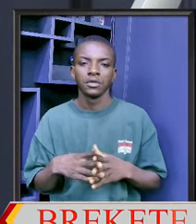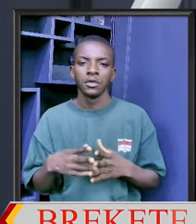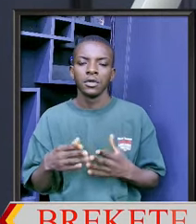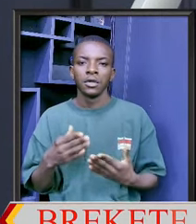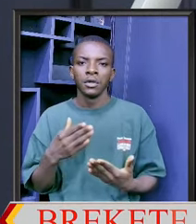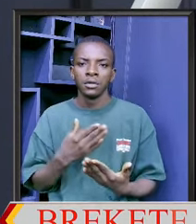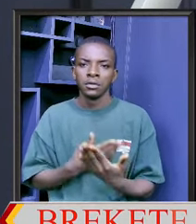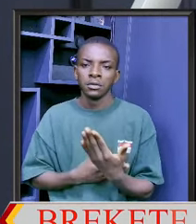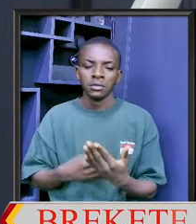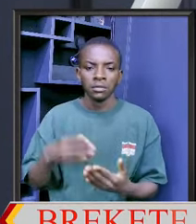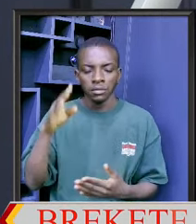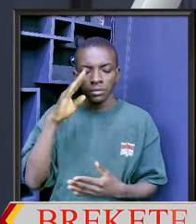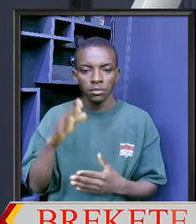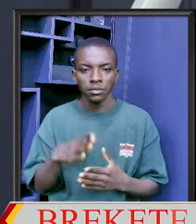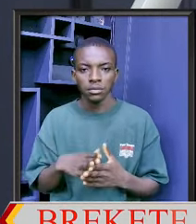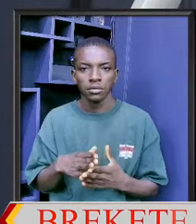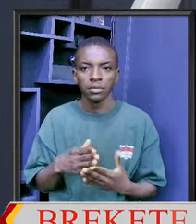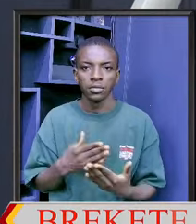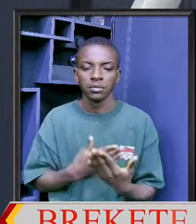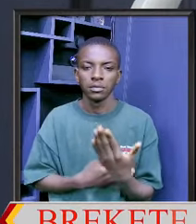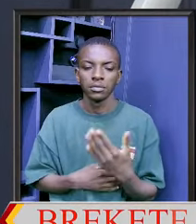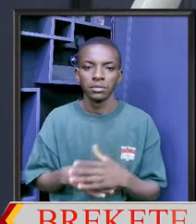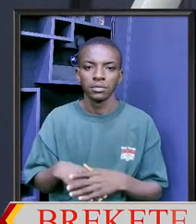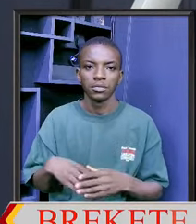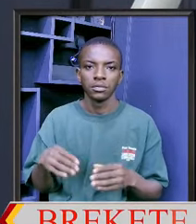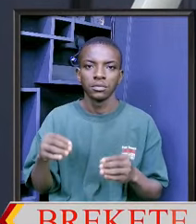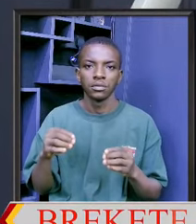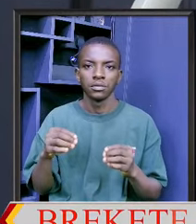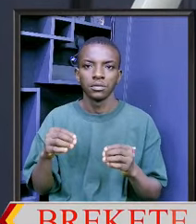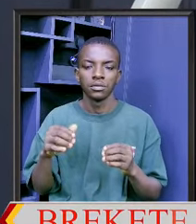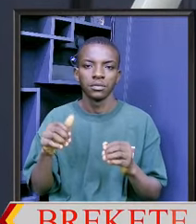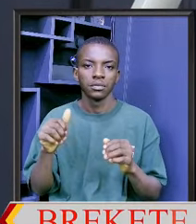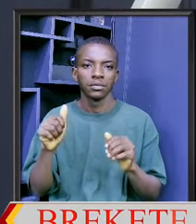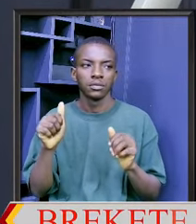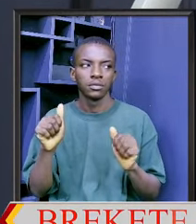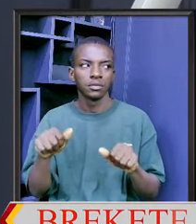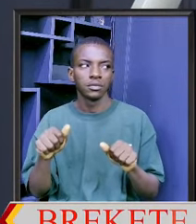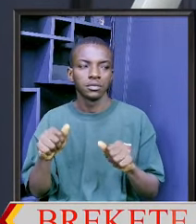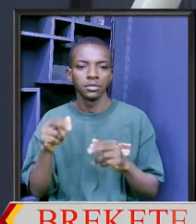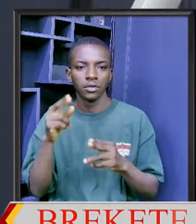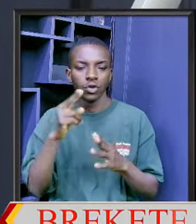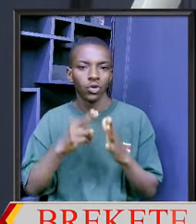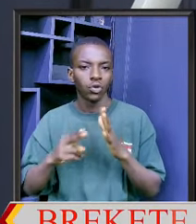Hello, good morning. Good morning, my